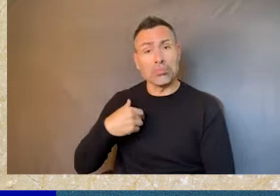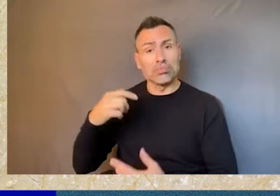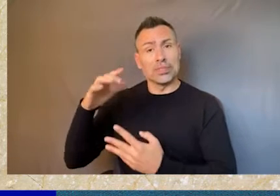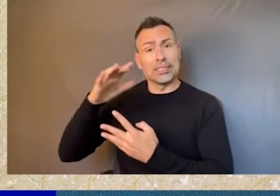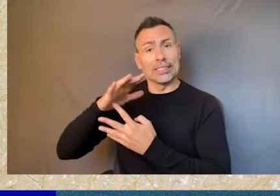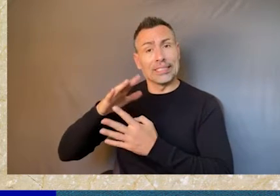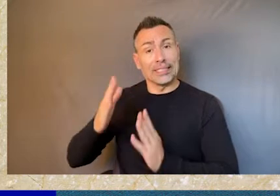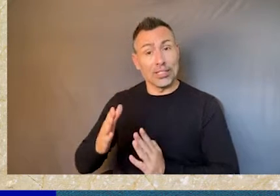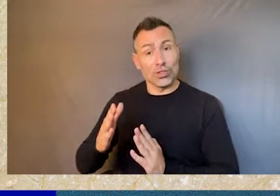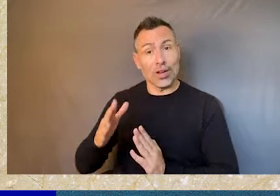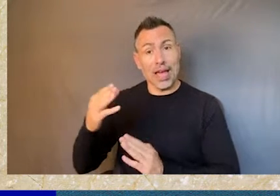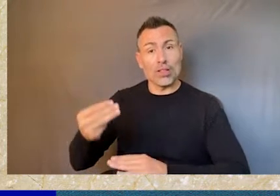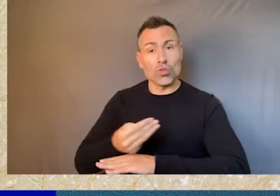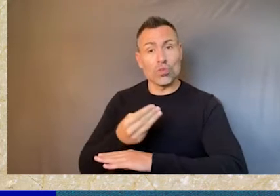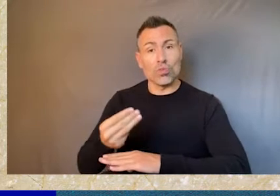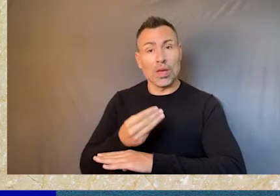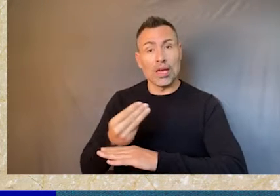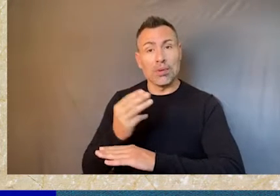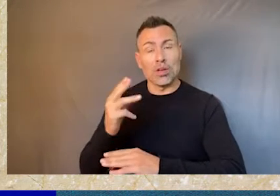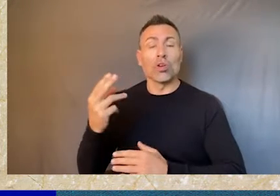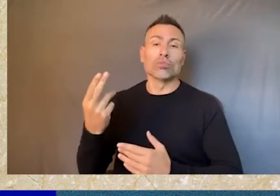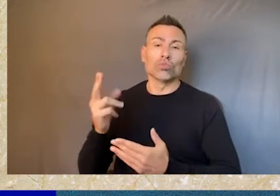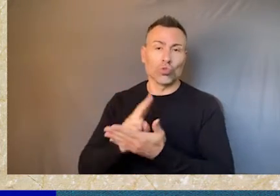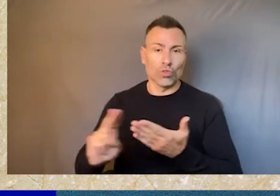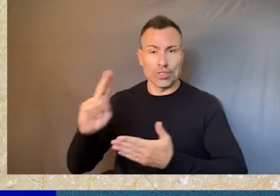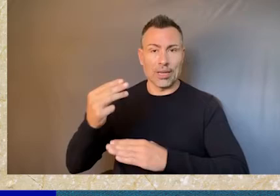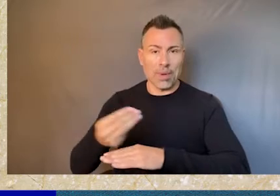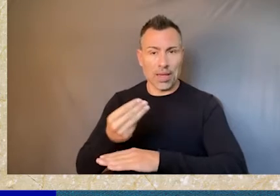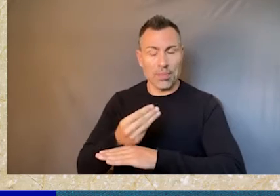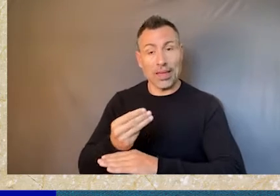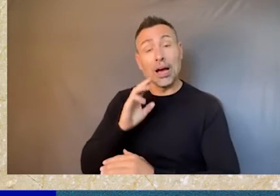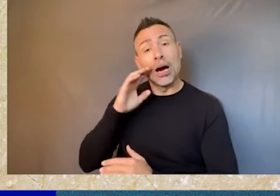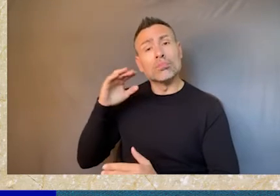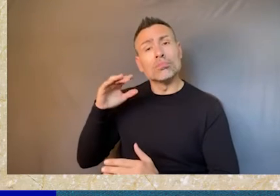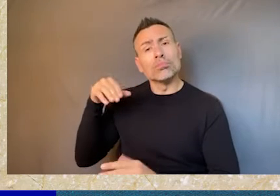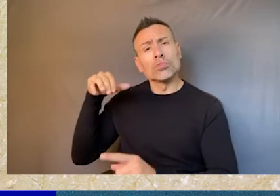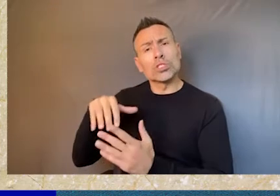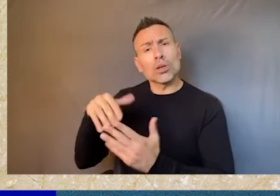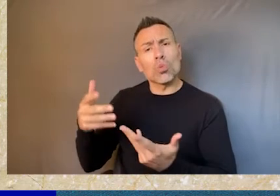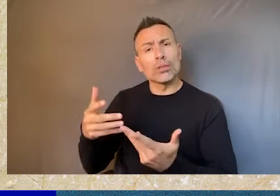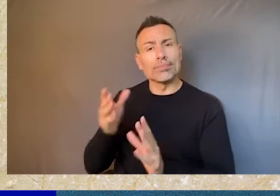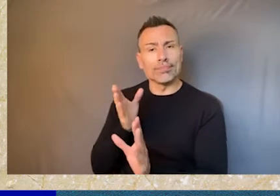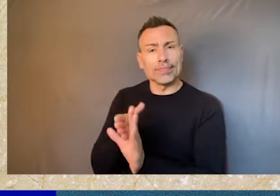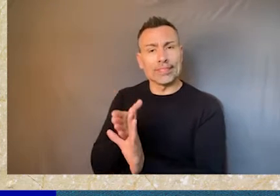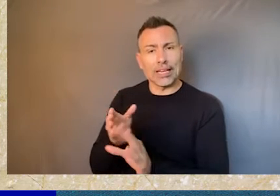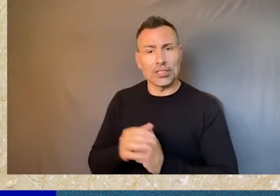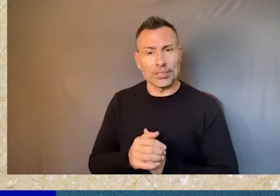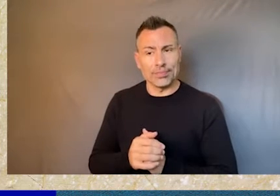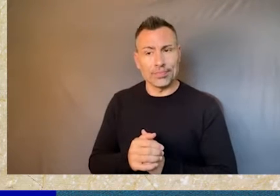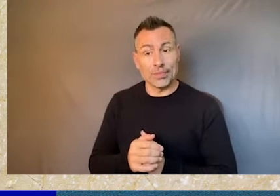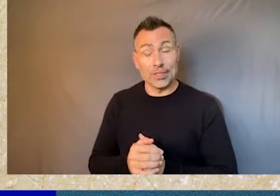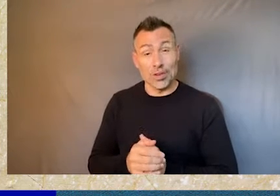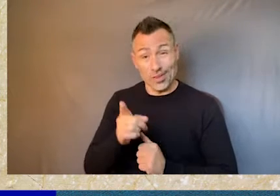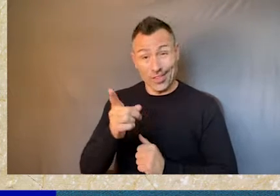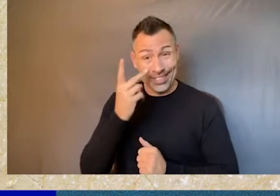at the University of Miami, and I'm studying psychology. So we are going to do 4 of these Did